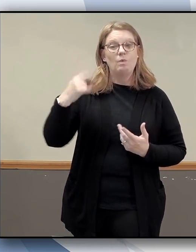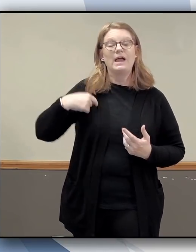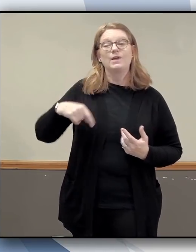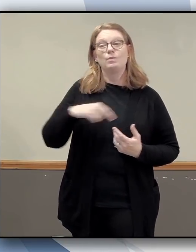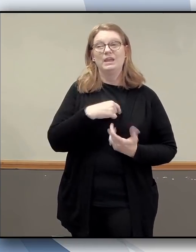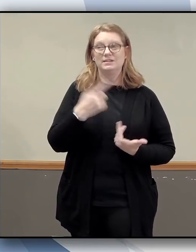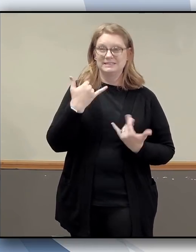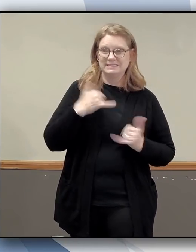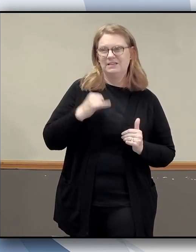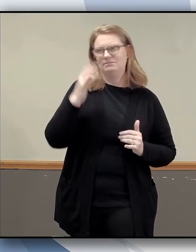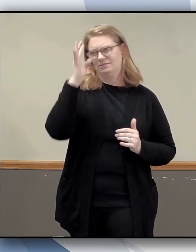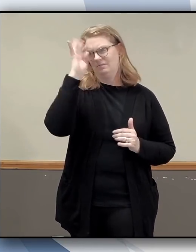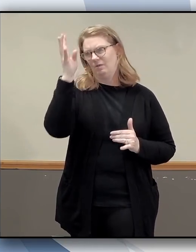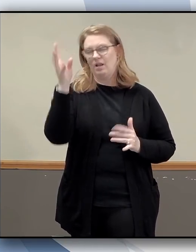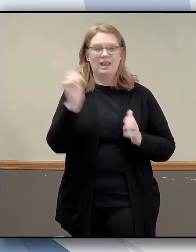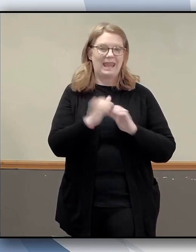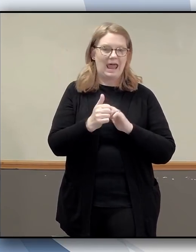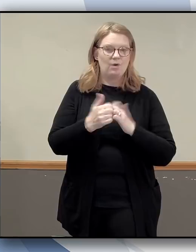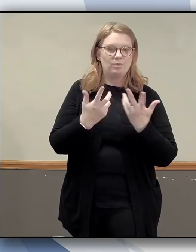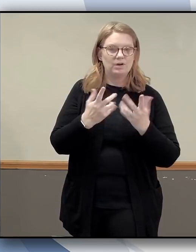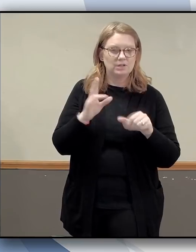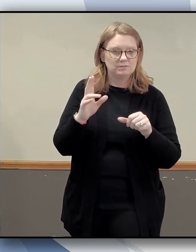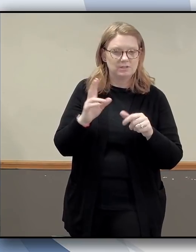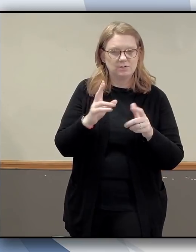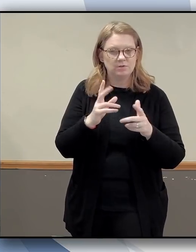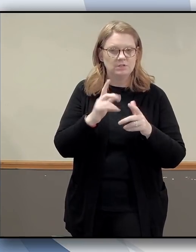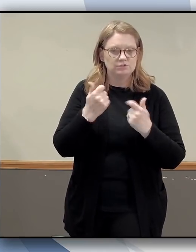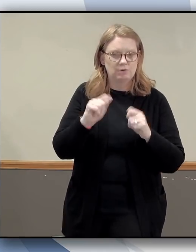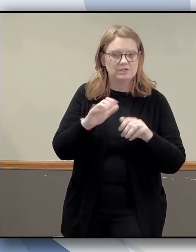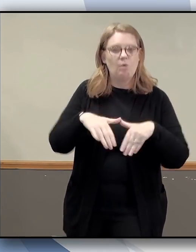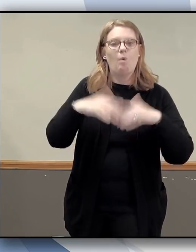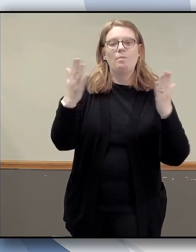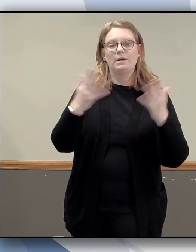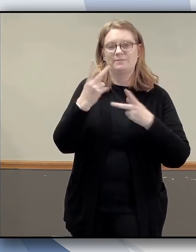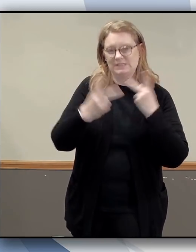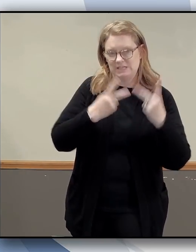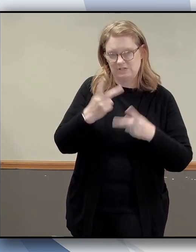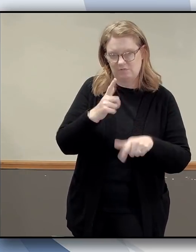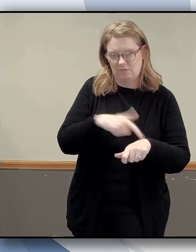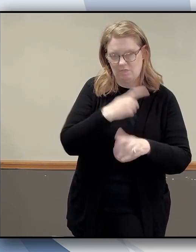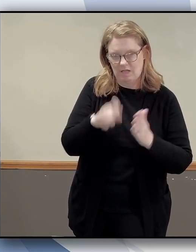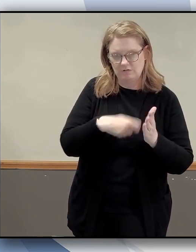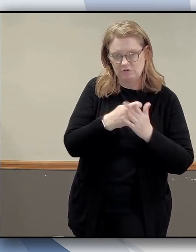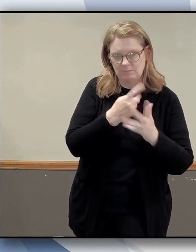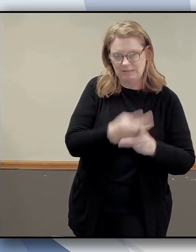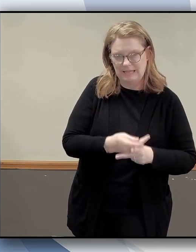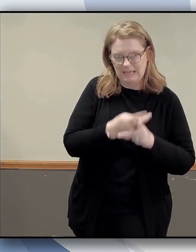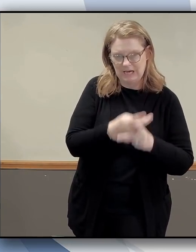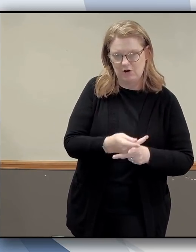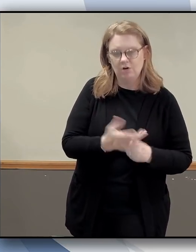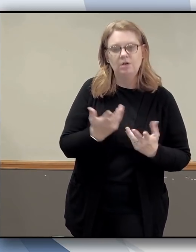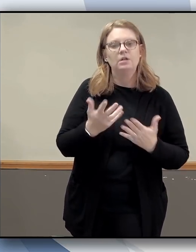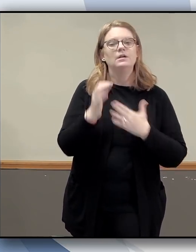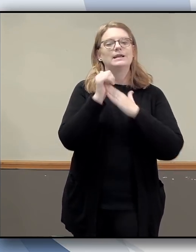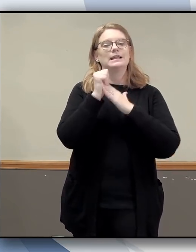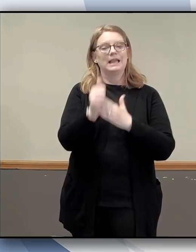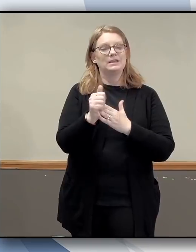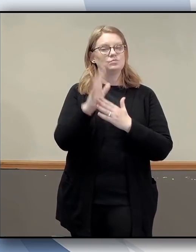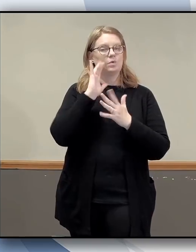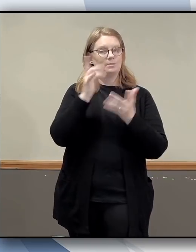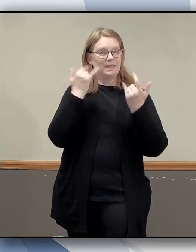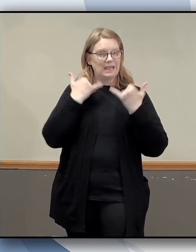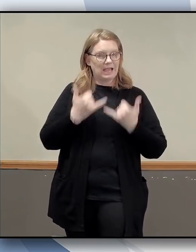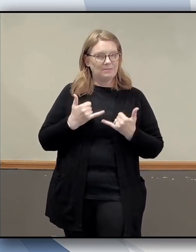approaching visitation and long-term care. Therefore, guidance will likely be updated and adjusted